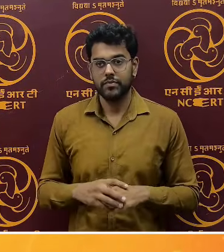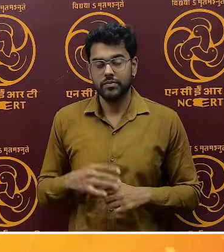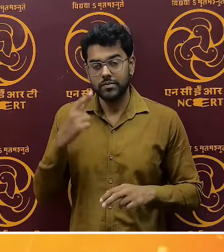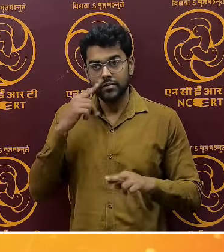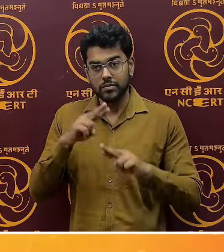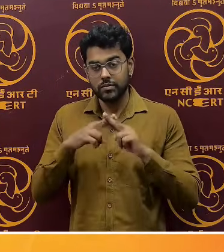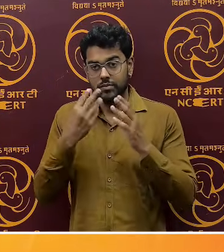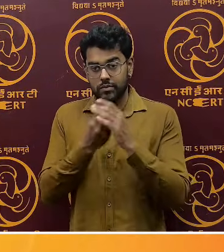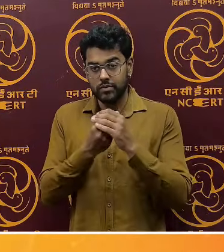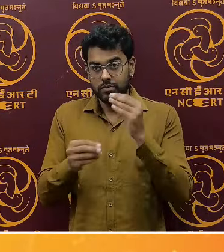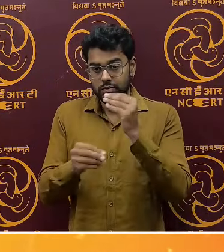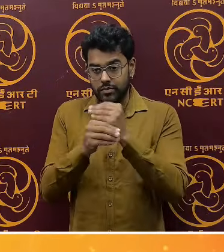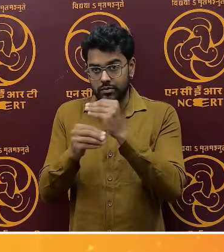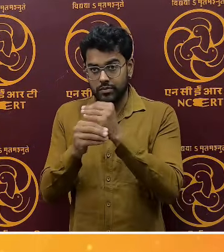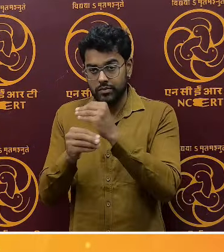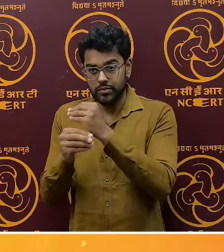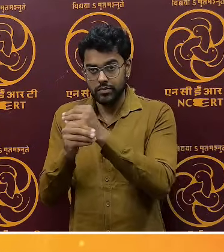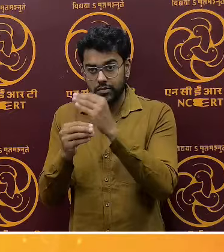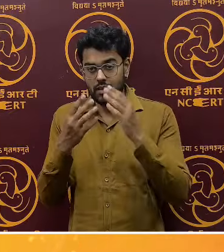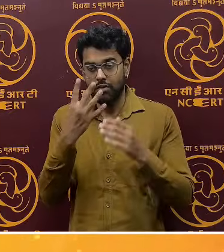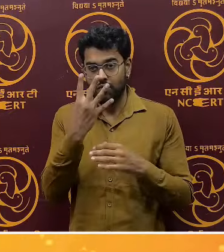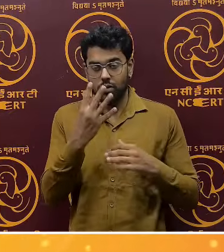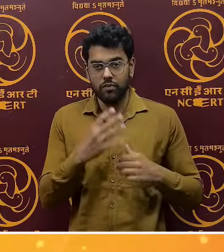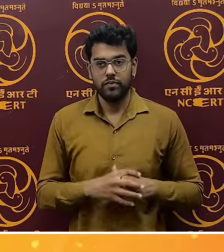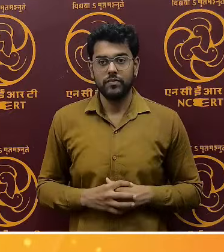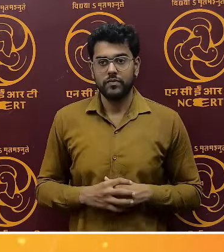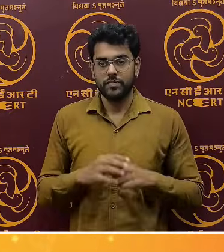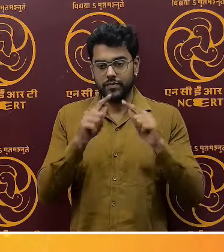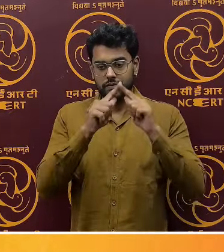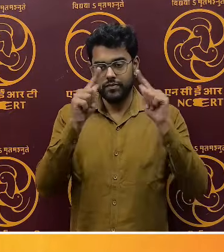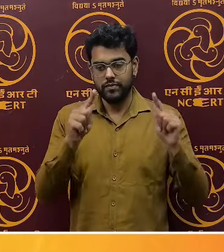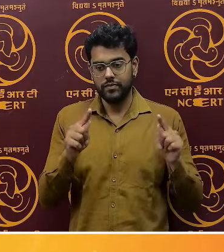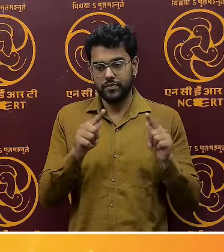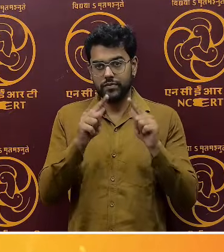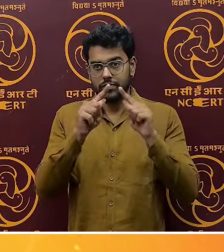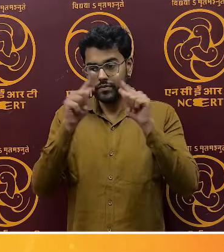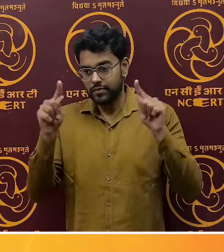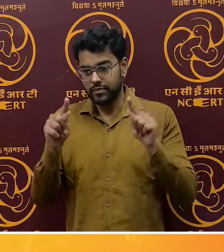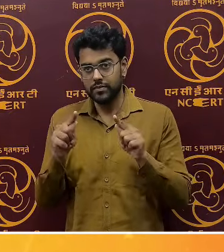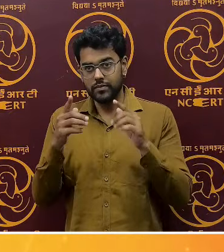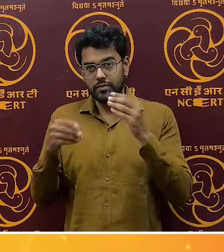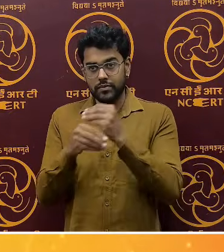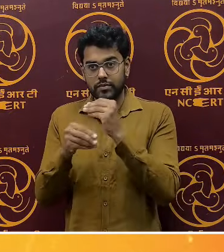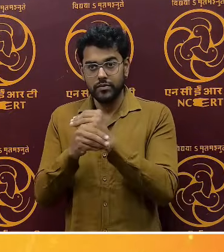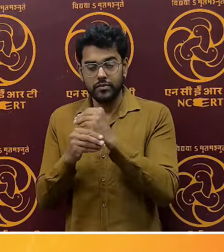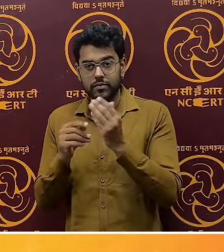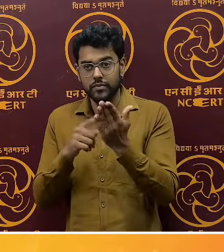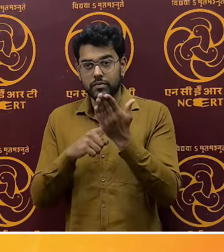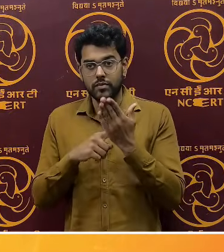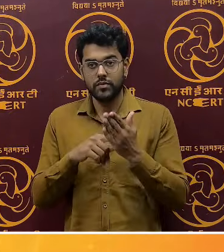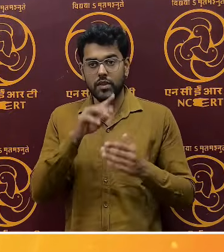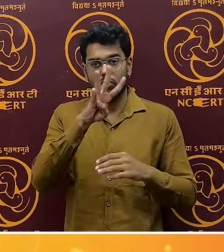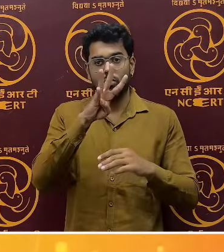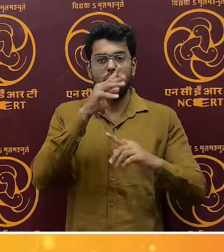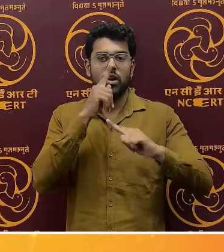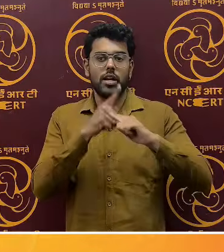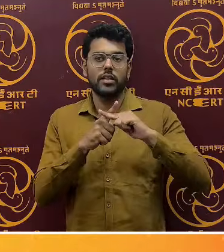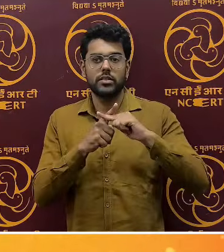we add all these 4 rectangles, we get